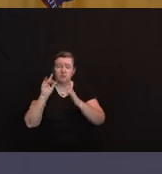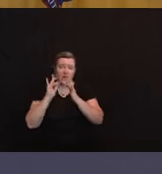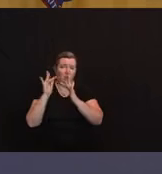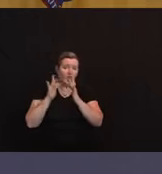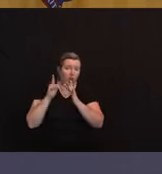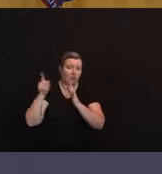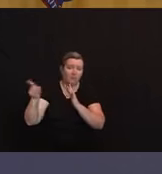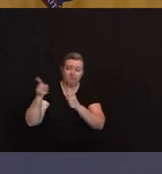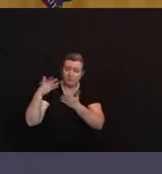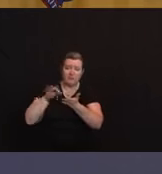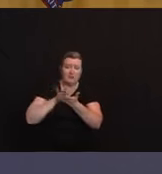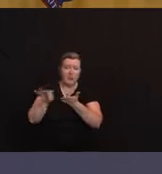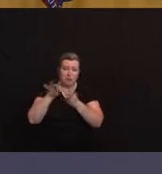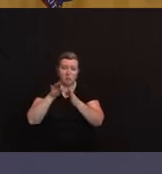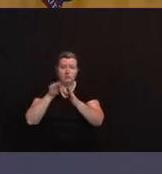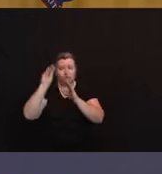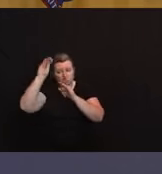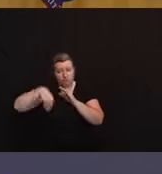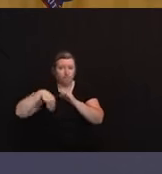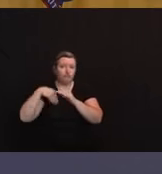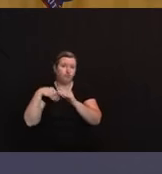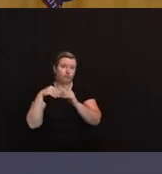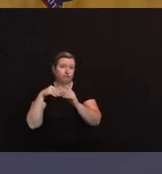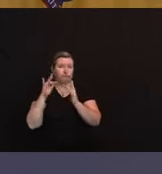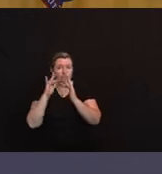we need that. We need it desperately.